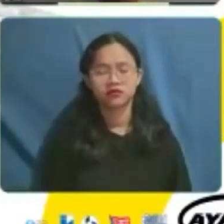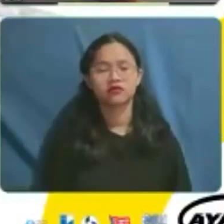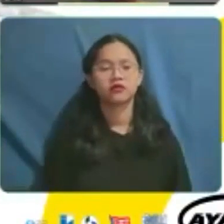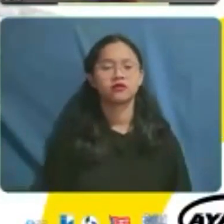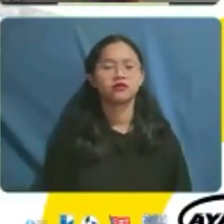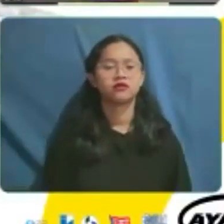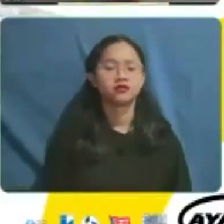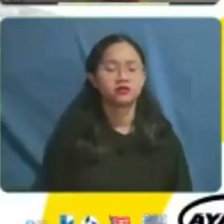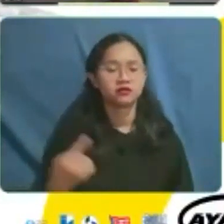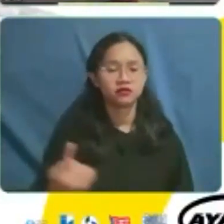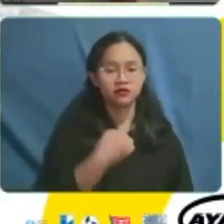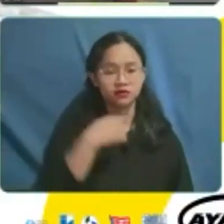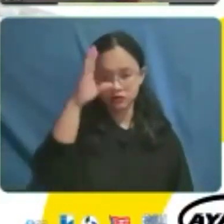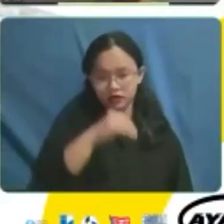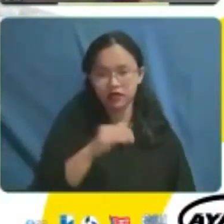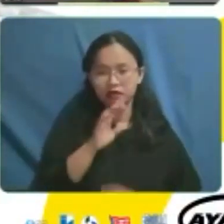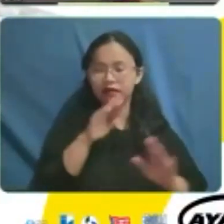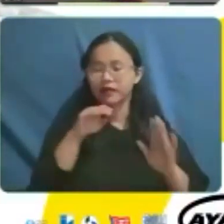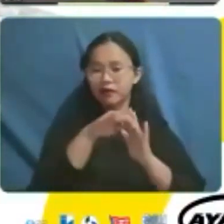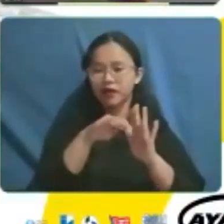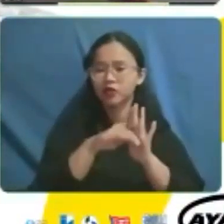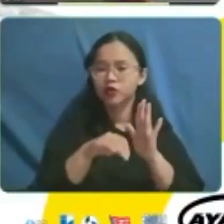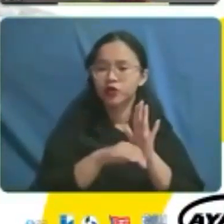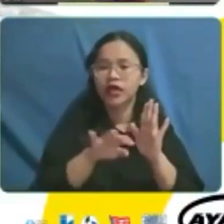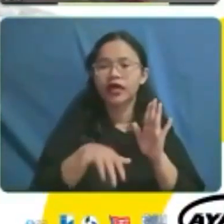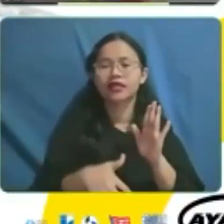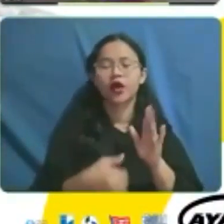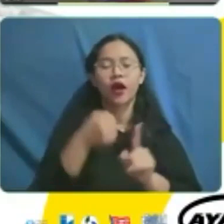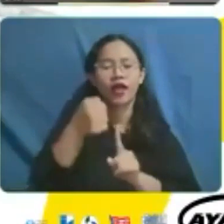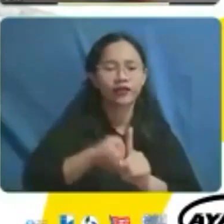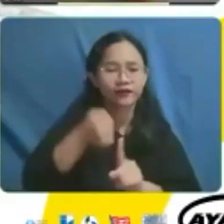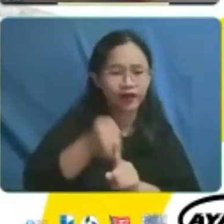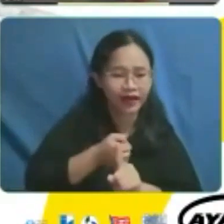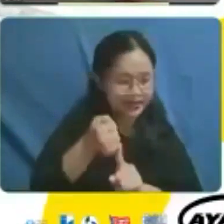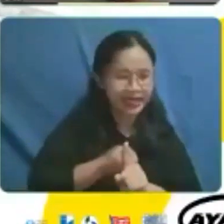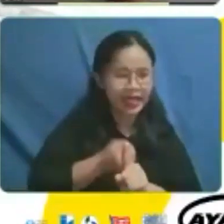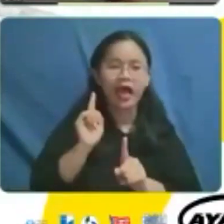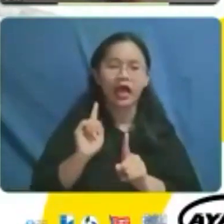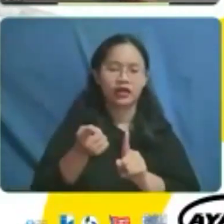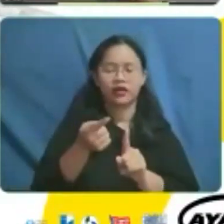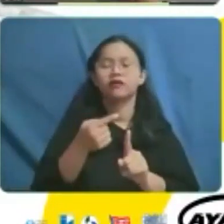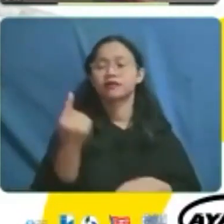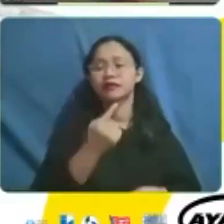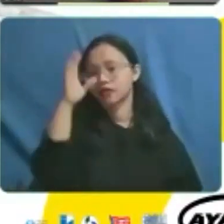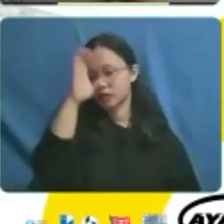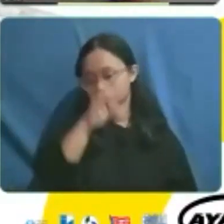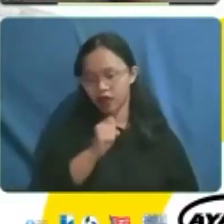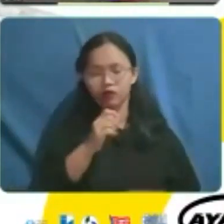of policy and advocacy levers which have really been underutilized here. So,